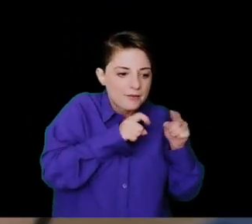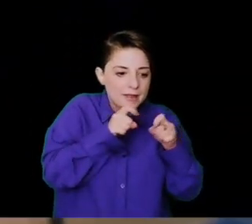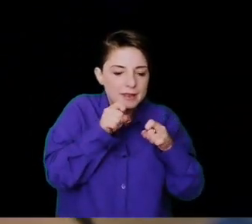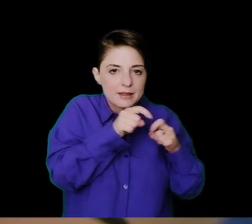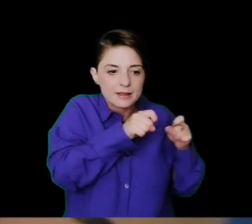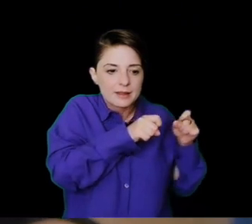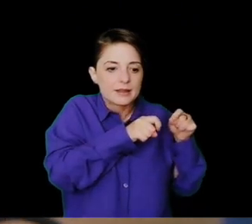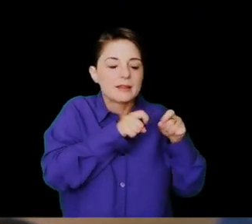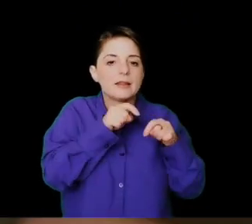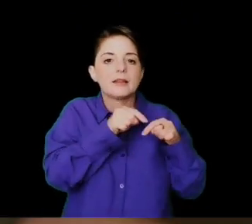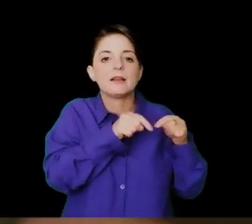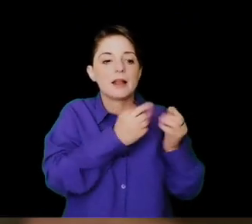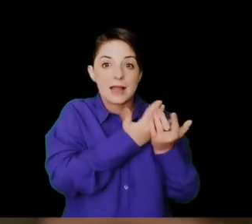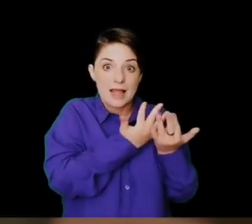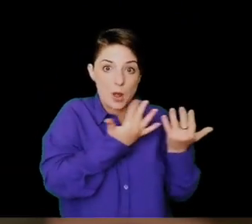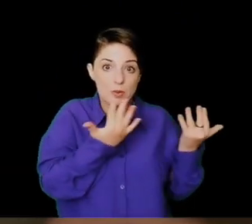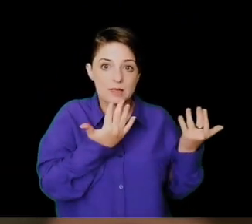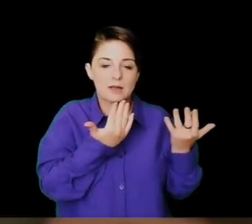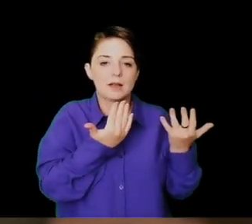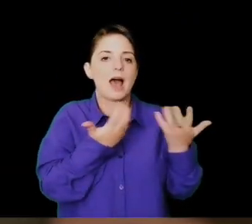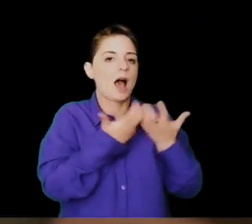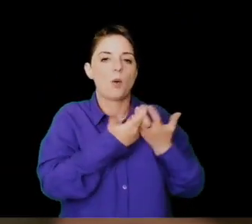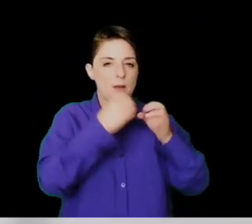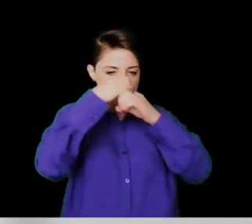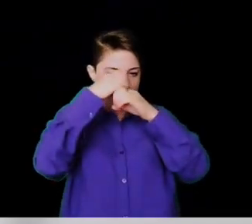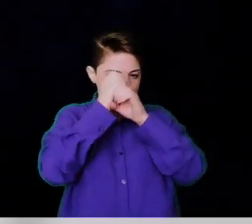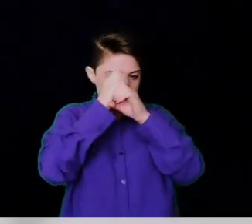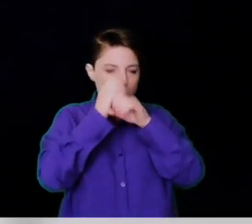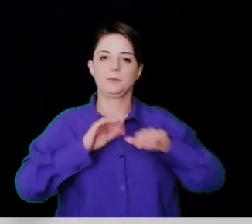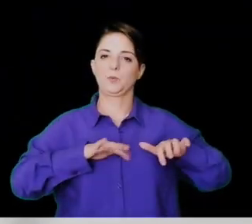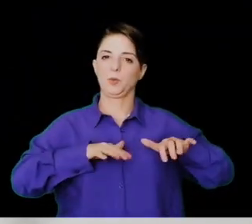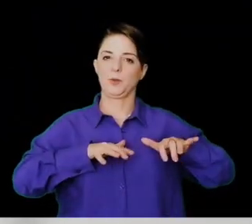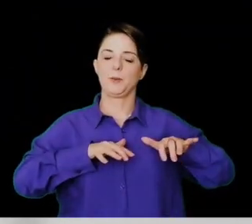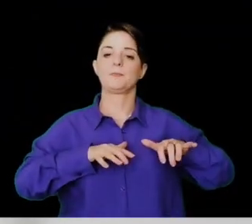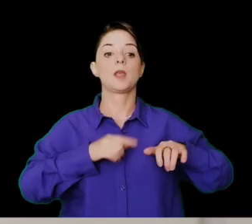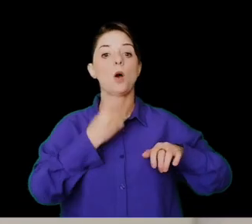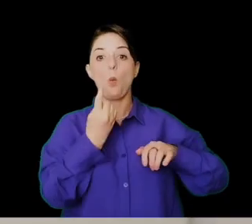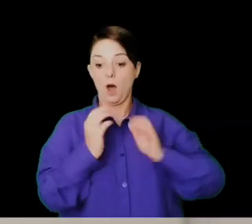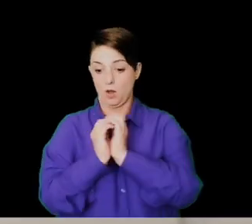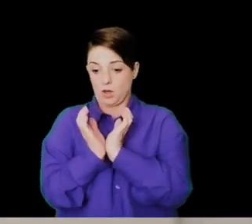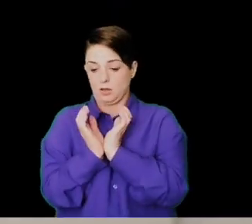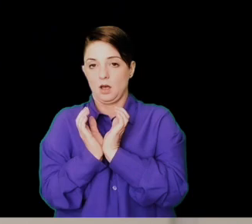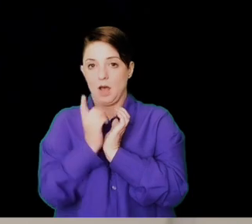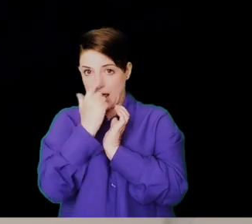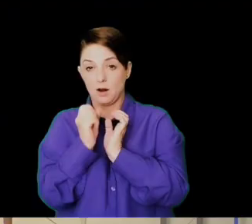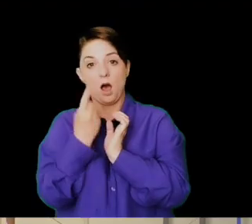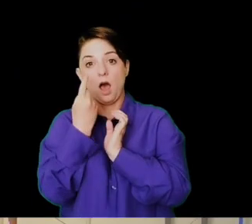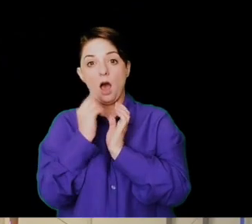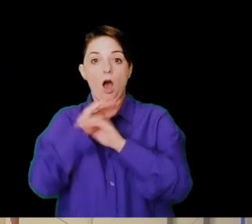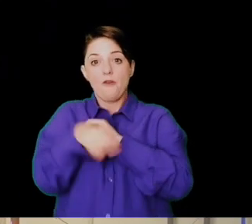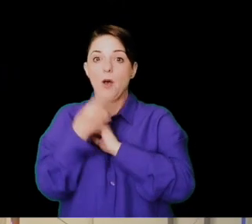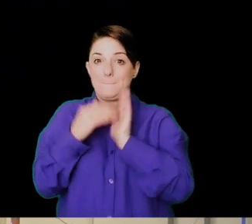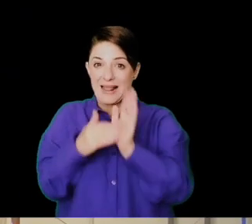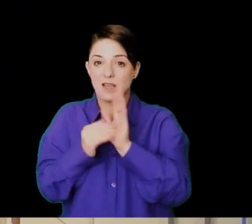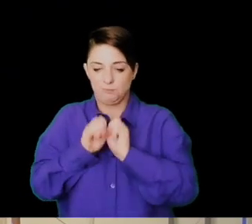After the tiny larvae have been caught in the sieves, they're counted with the help of a microscope and a computer. Just one oyster can